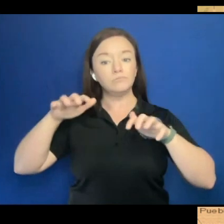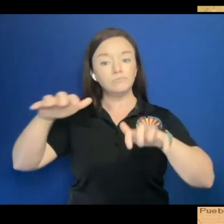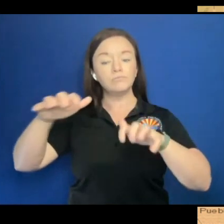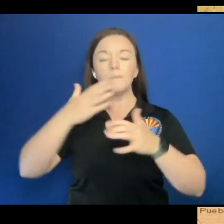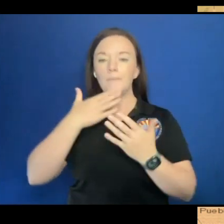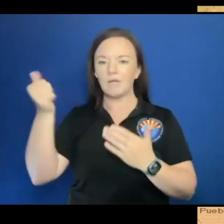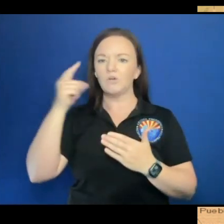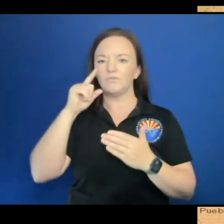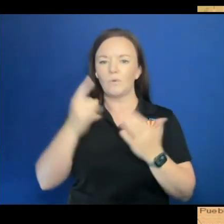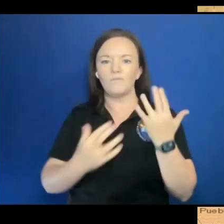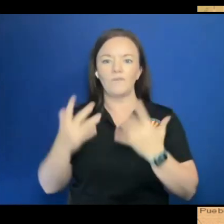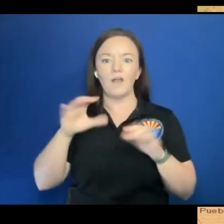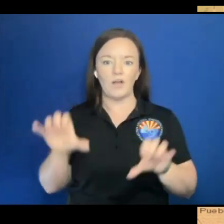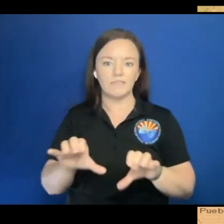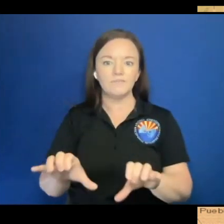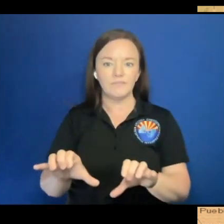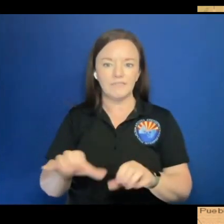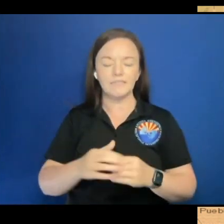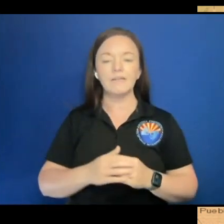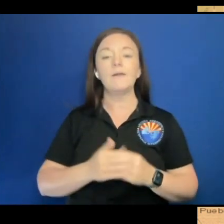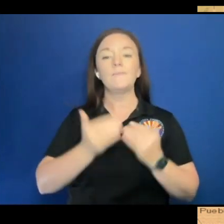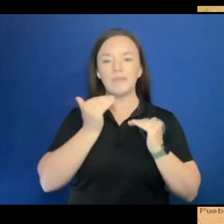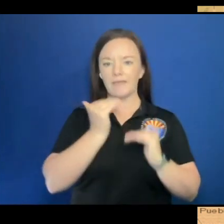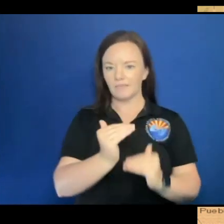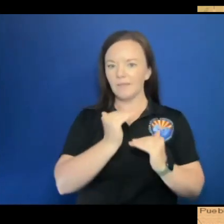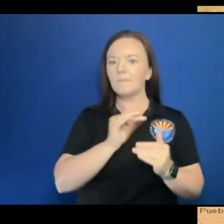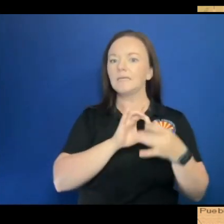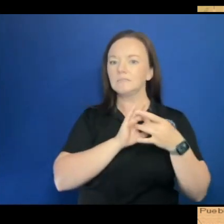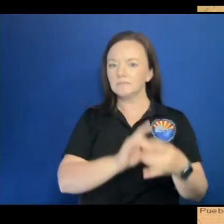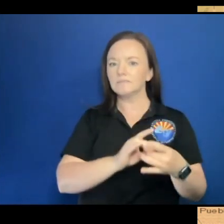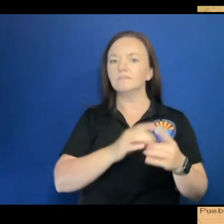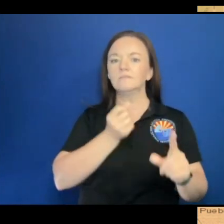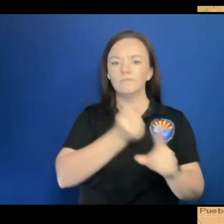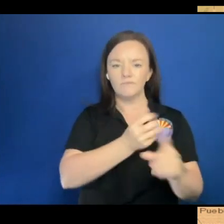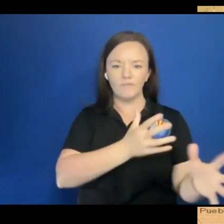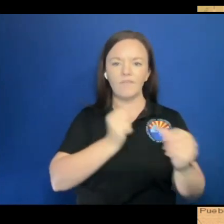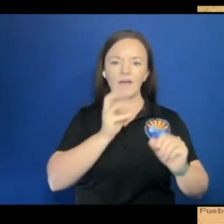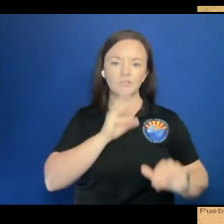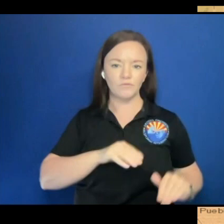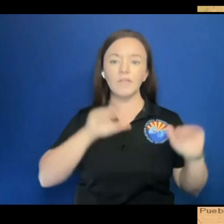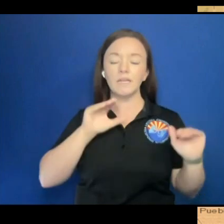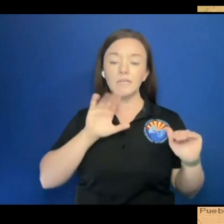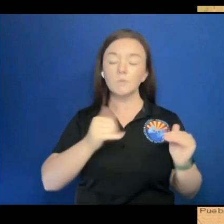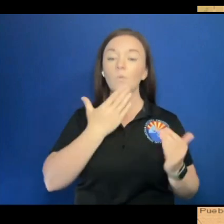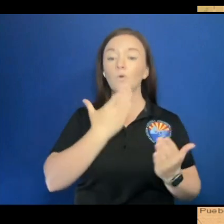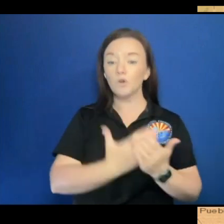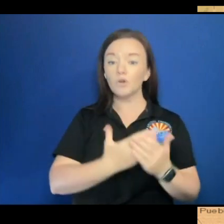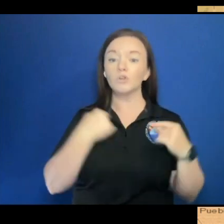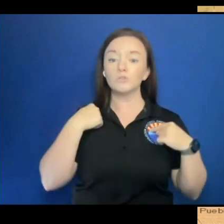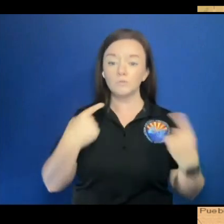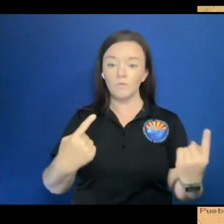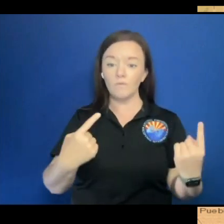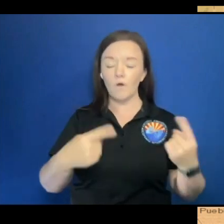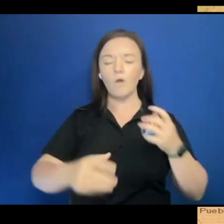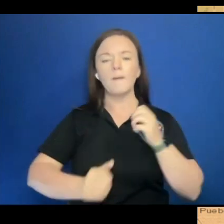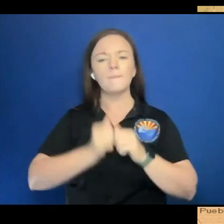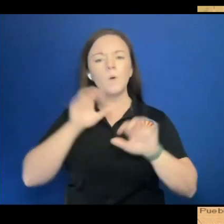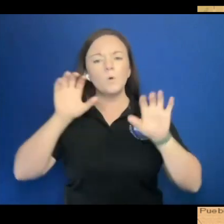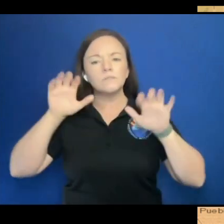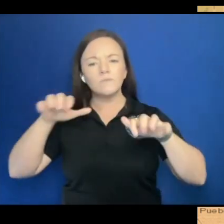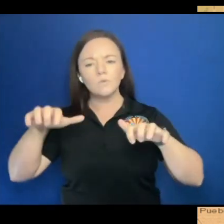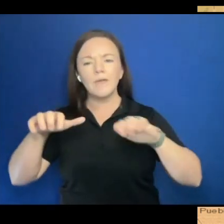activity. And it limits the amount of flash flooding. So that's good so far. But like I said, most of the rain so far has been east of the